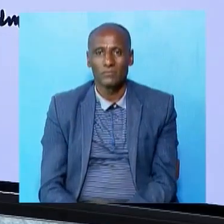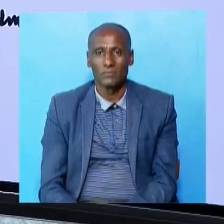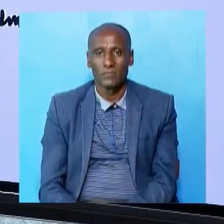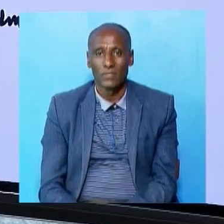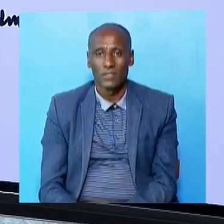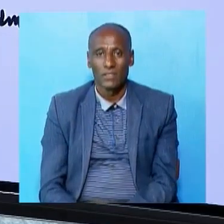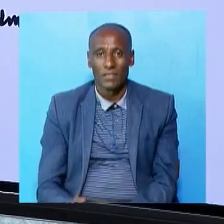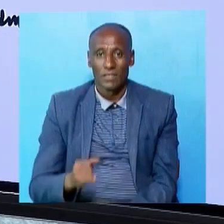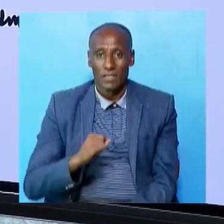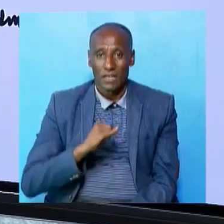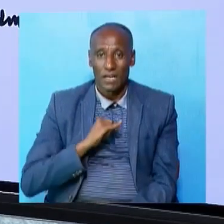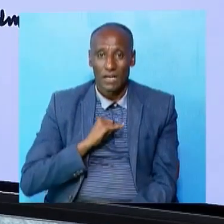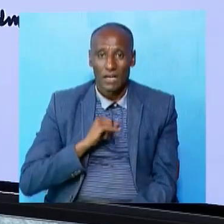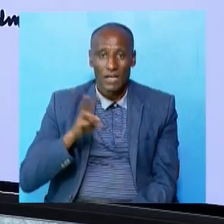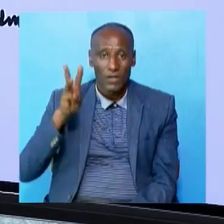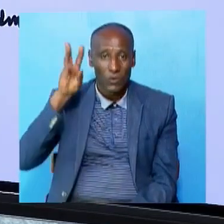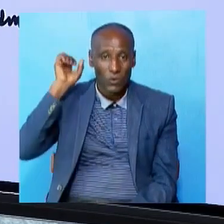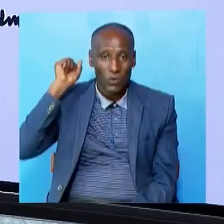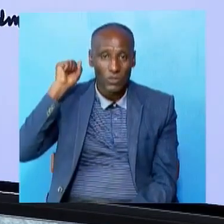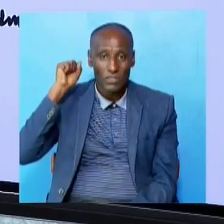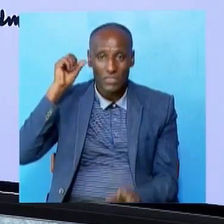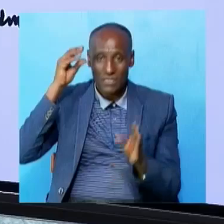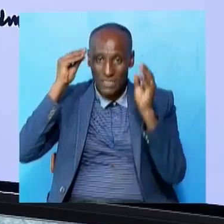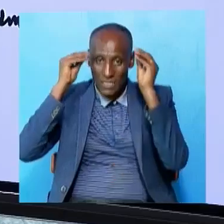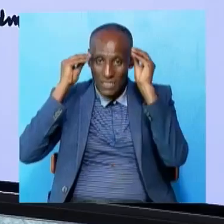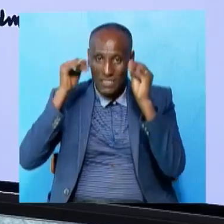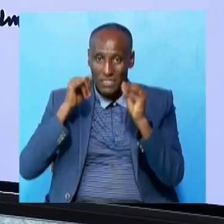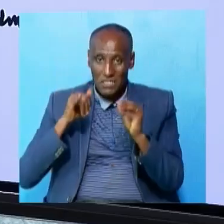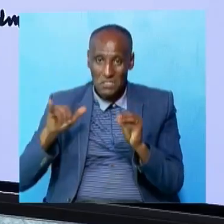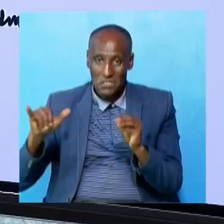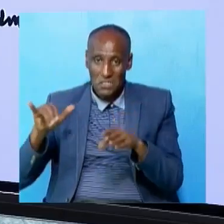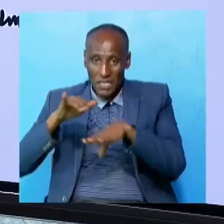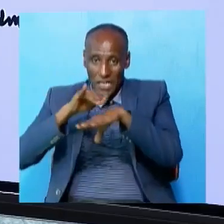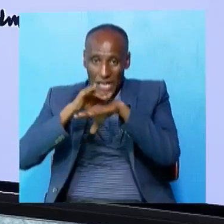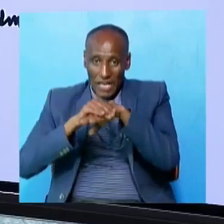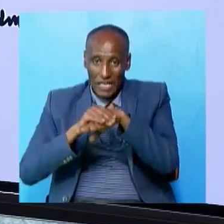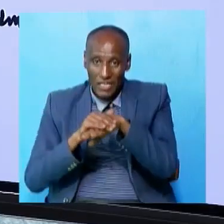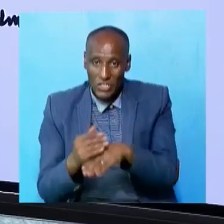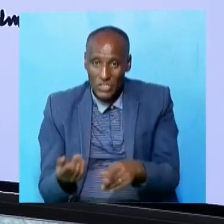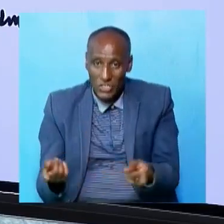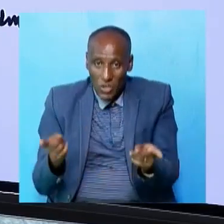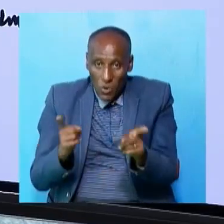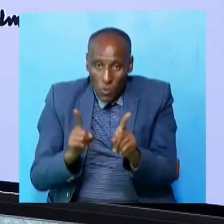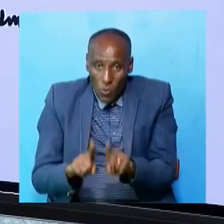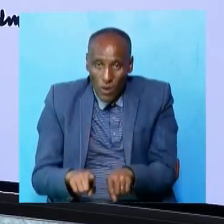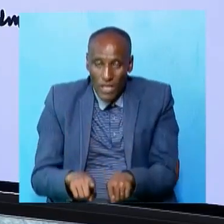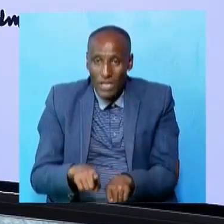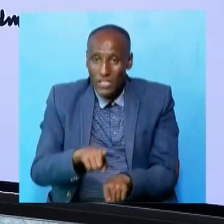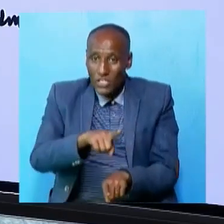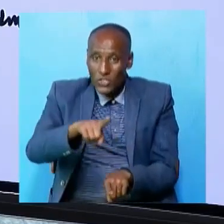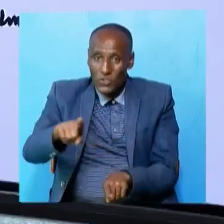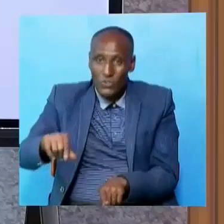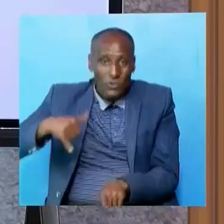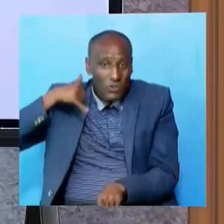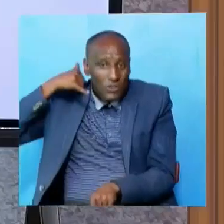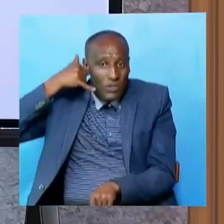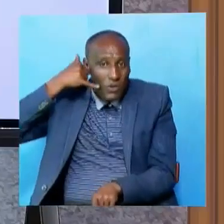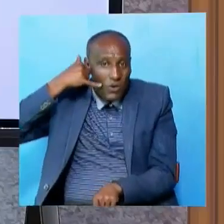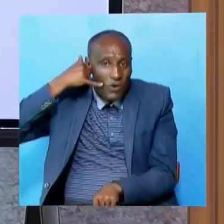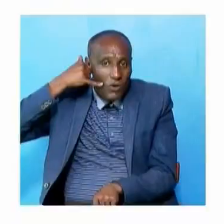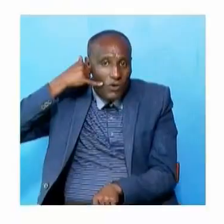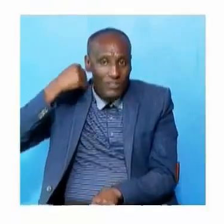when you called me. All right? Yes, how many activities do we have here? One, we have a long action.